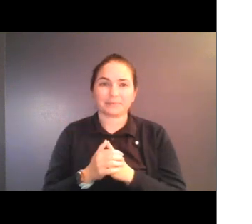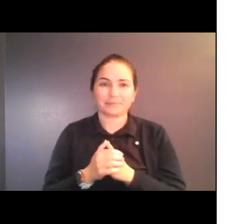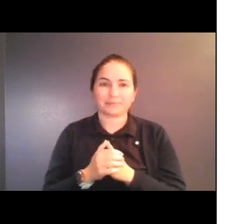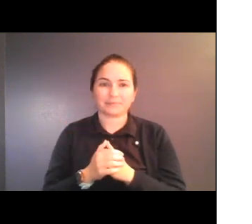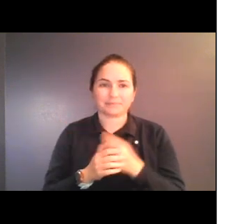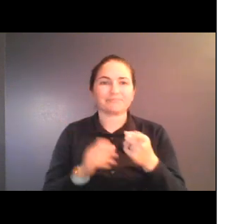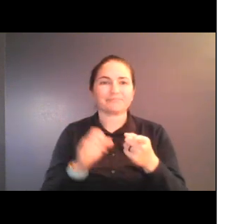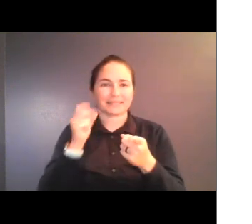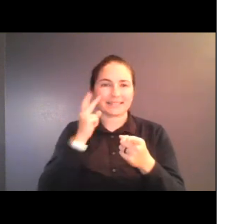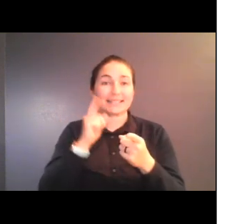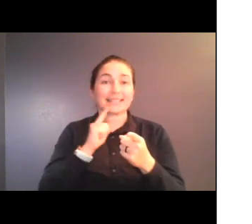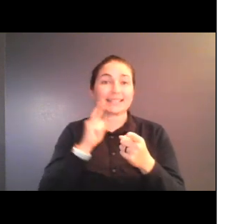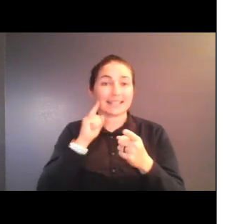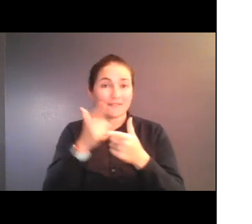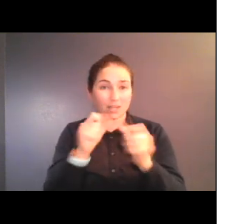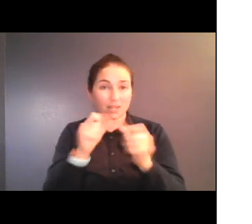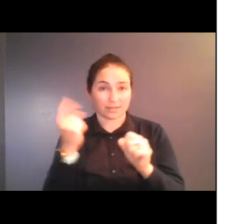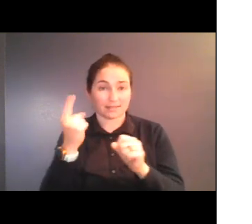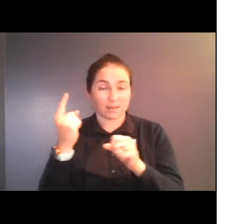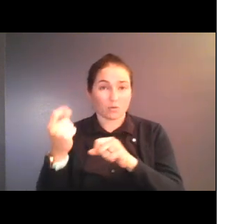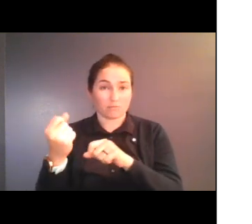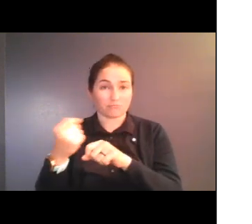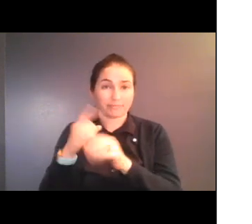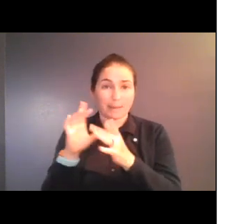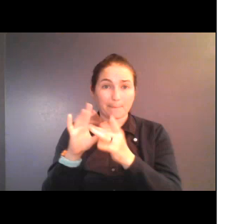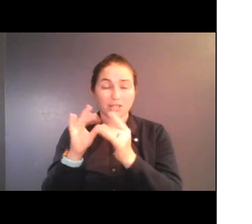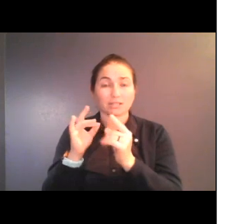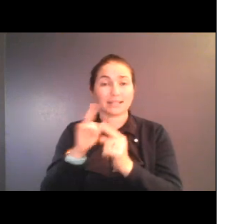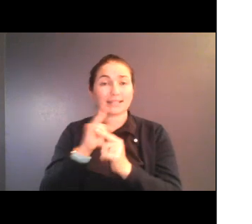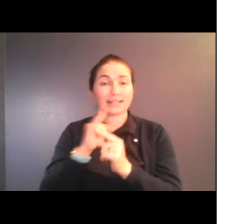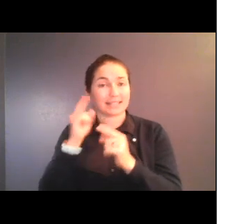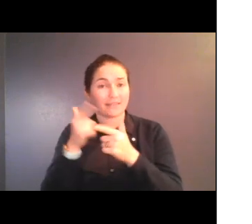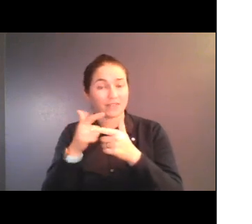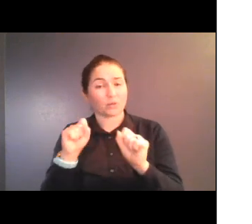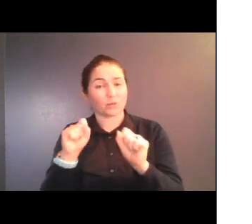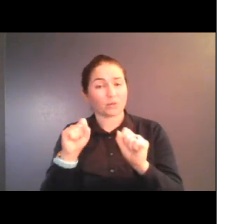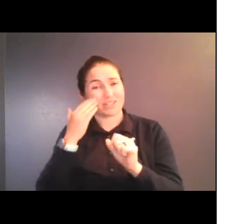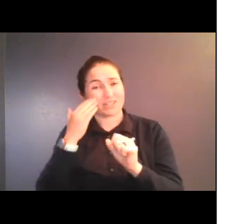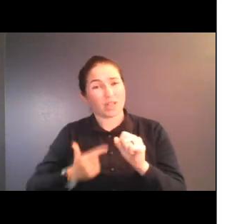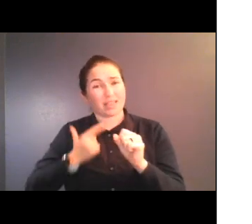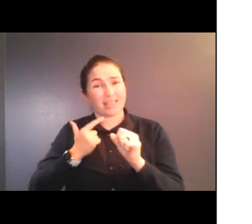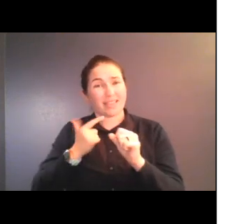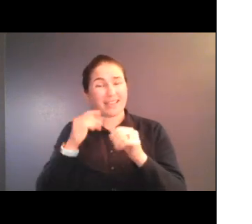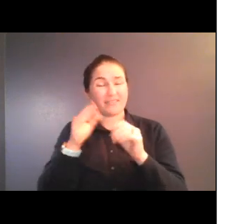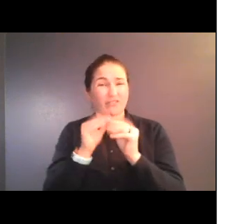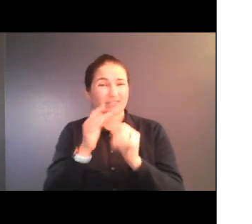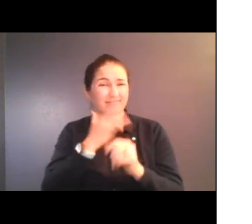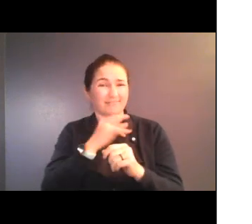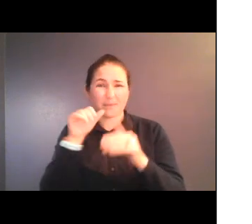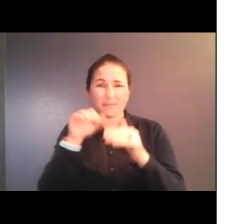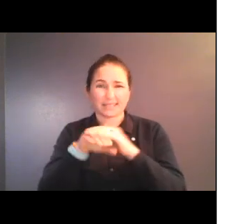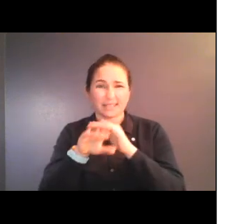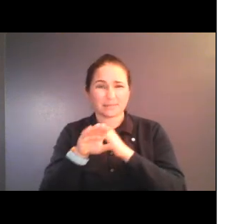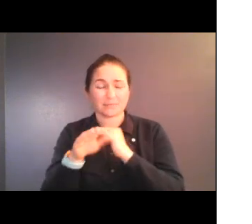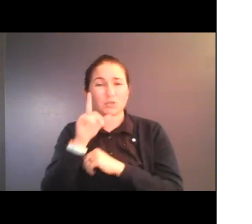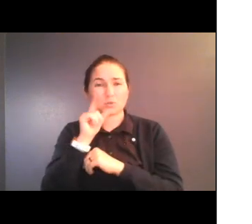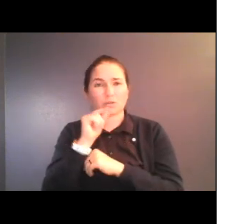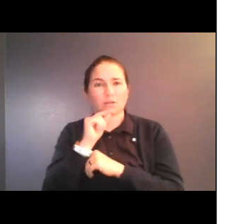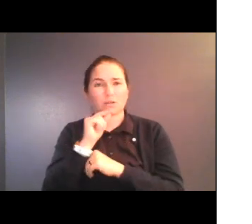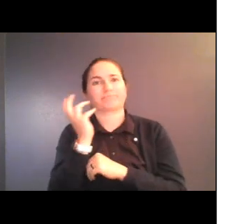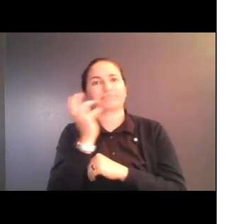So deaf linguists, we had someone write to us, as a deaf linguist who finds live conferences mainly inaccessible, Twitter has been an amazing